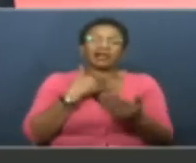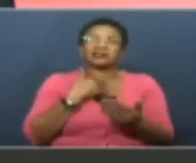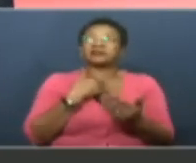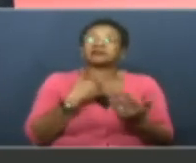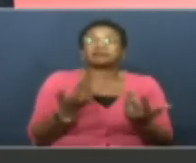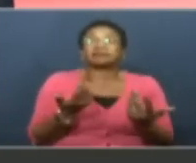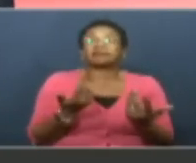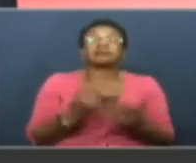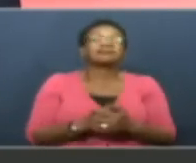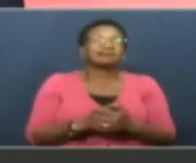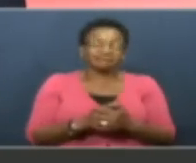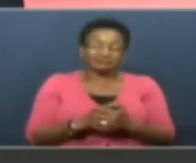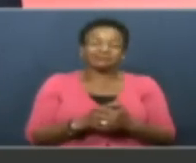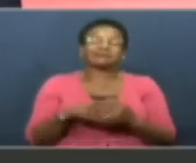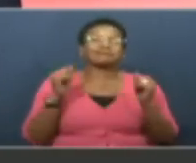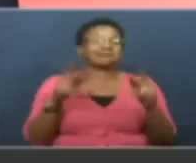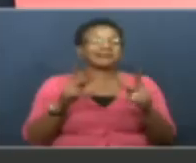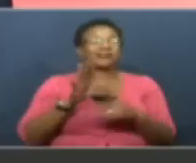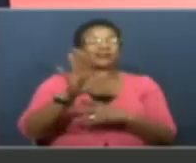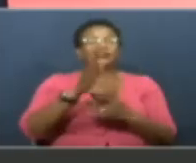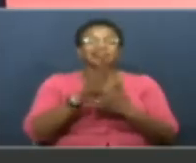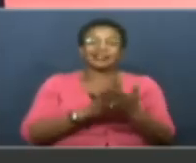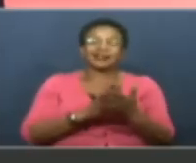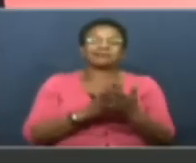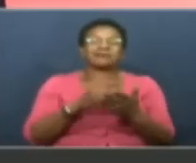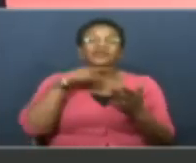for ages. All right, so those are just some of the fun bits